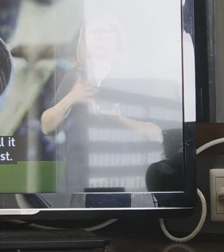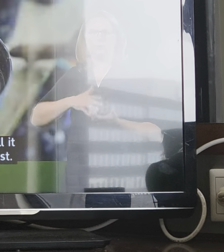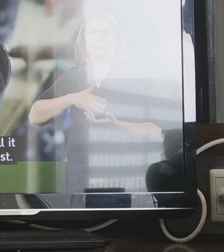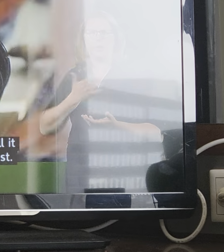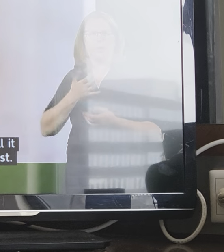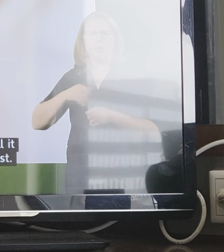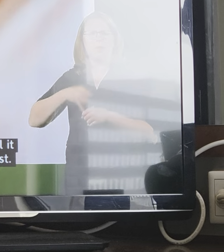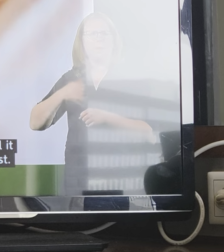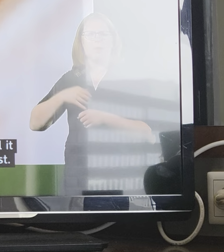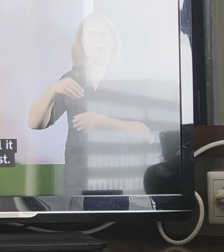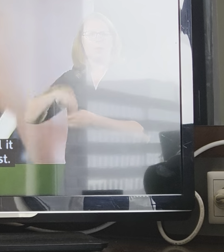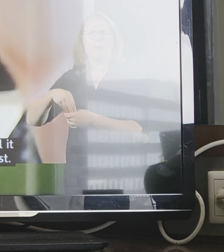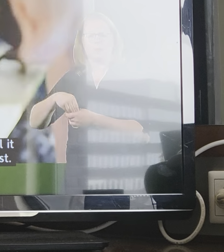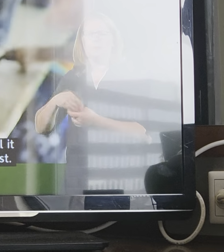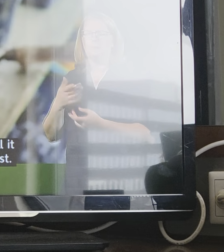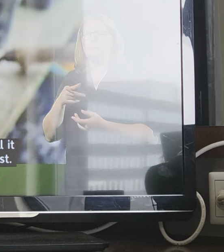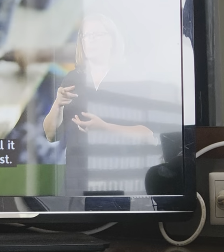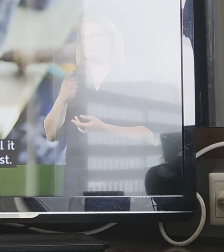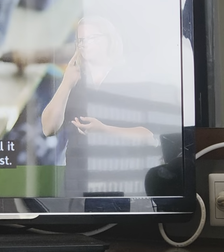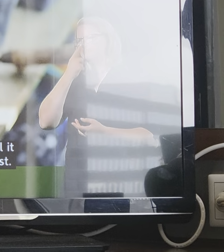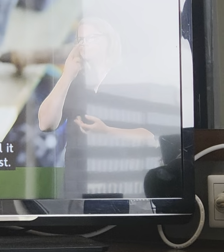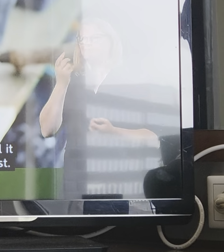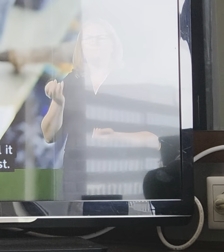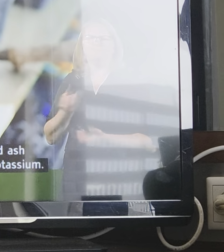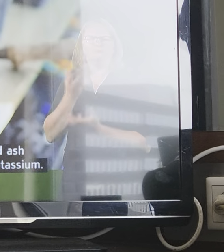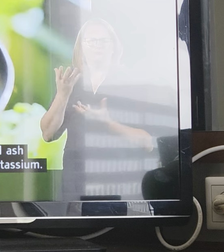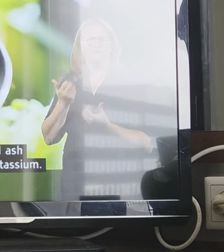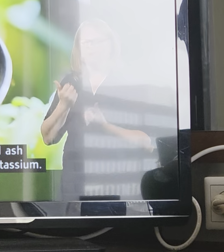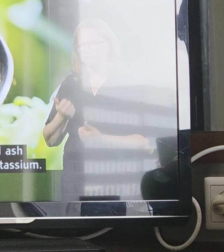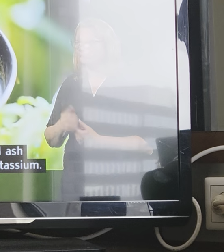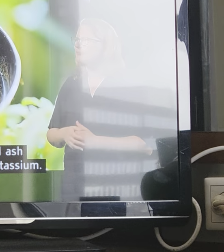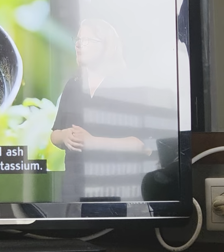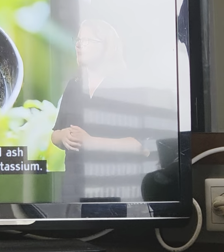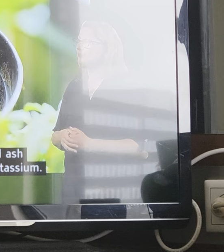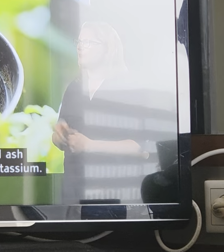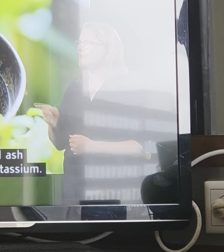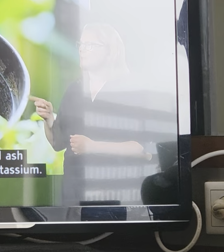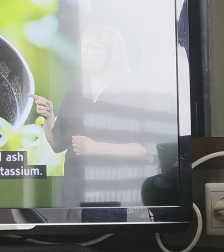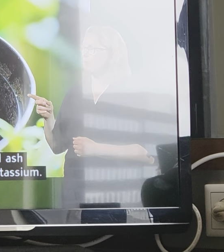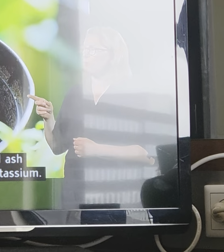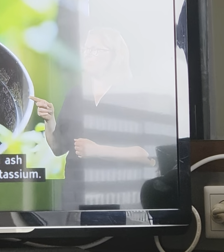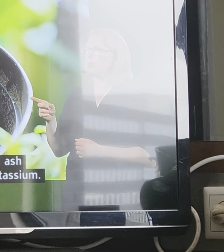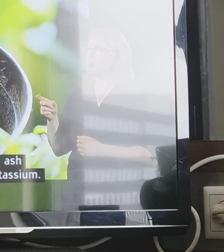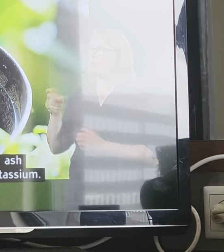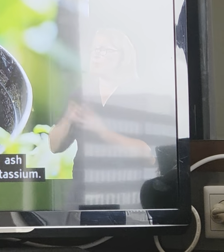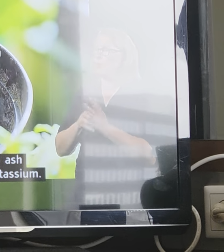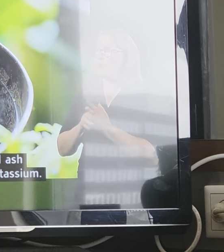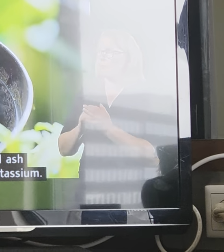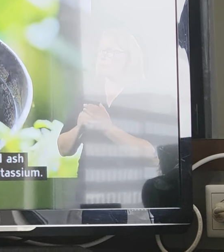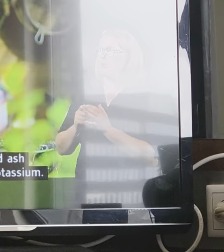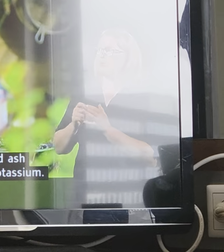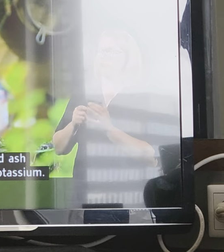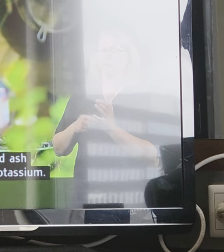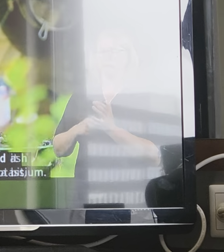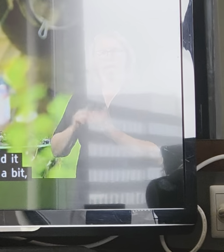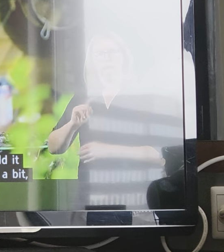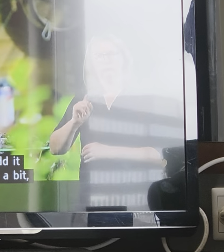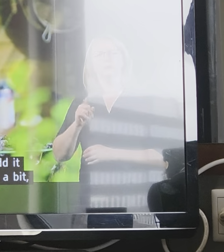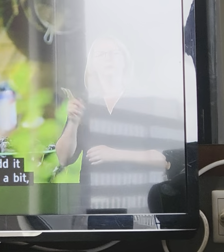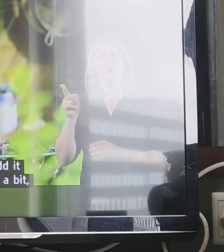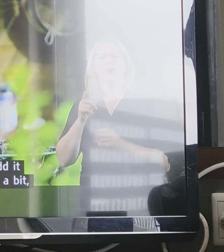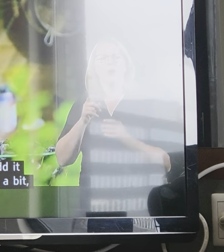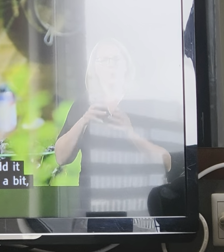lovely. So I'm going to fill it with some compost. I've got a bit of wood ash from my fire full of